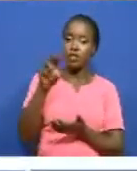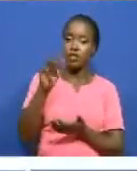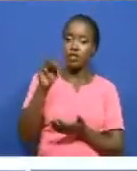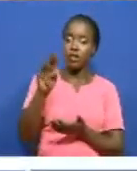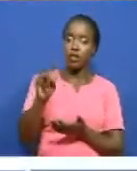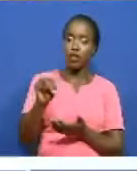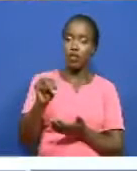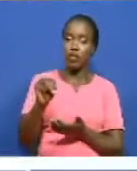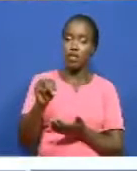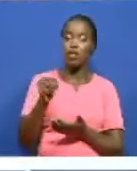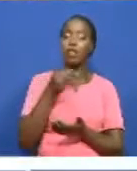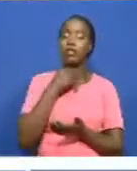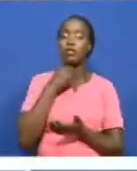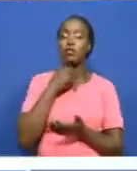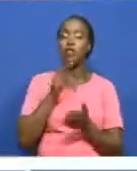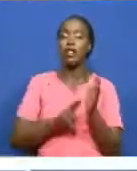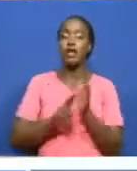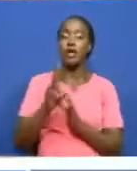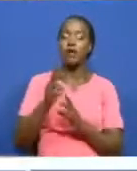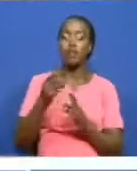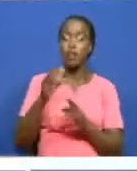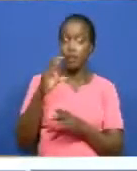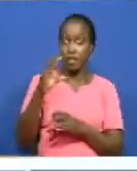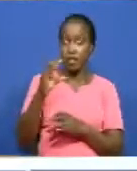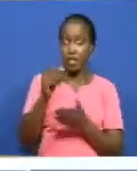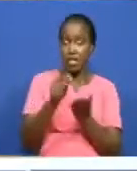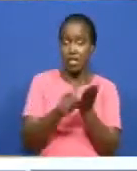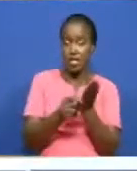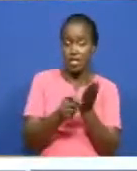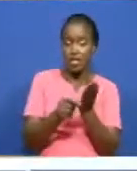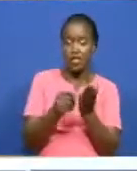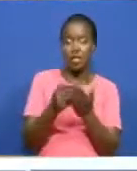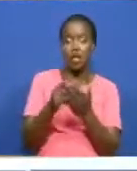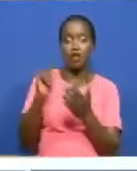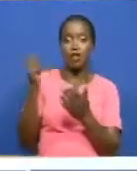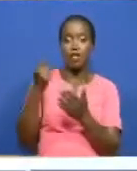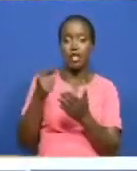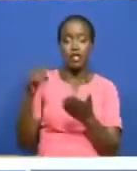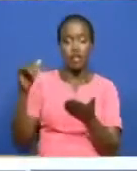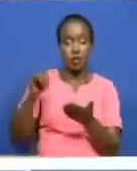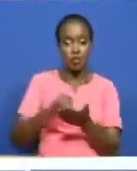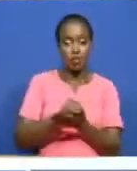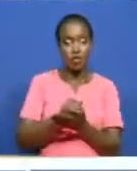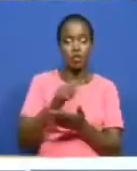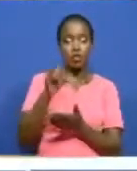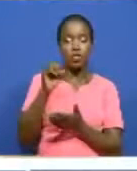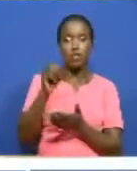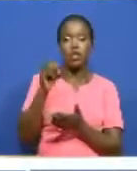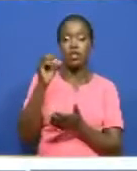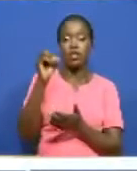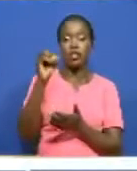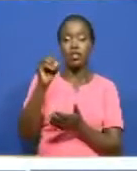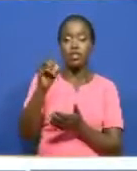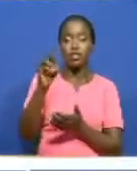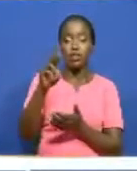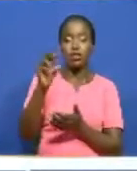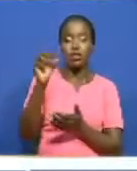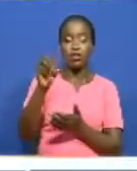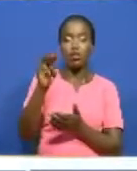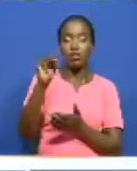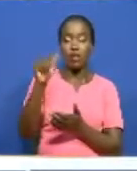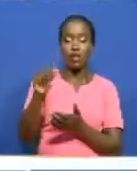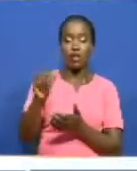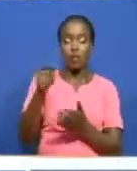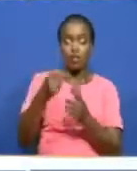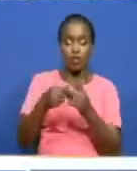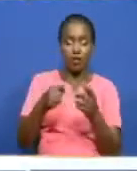pushed up demand for the cereal. This has seen the Kenya import sorghum from neighboring countries, with local farmers unable to meet a